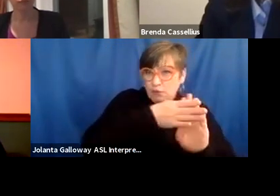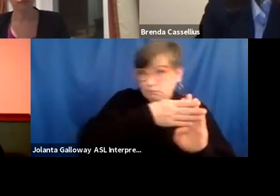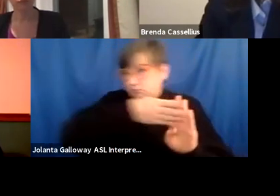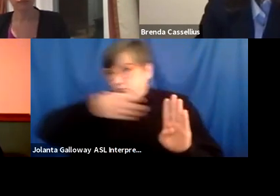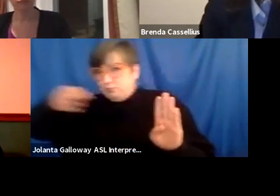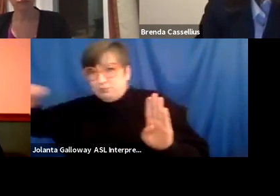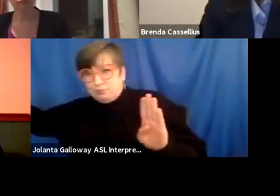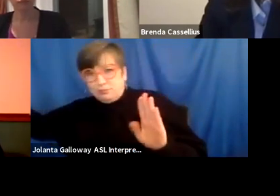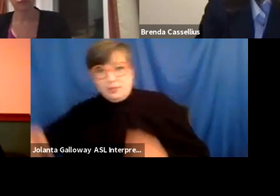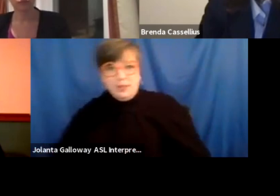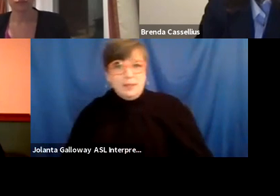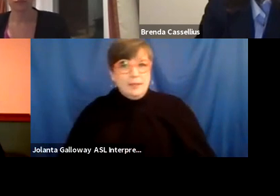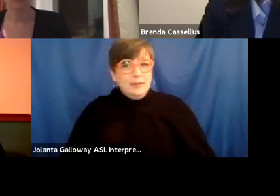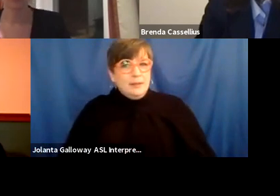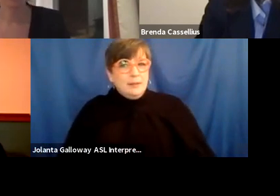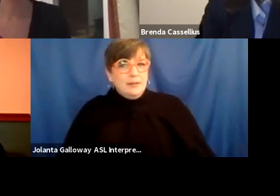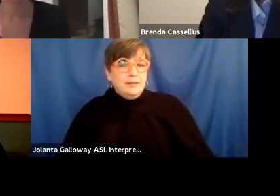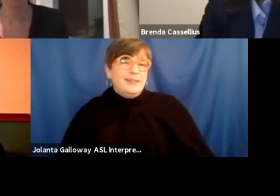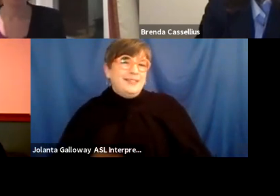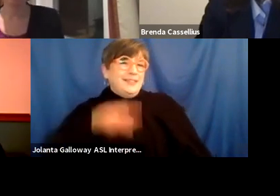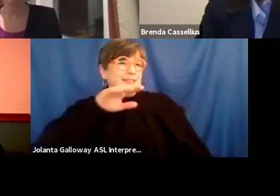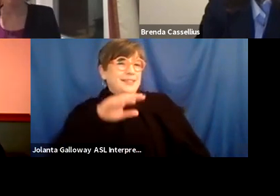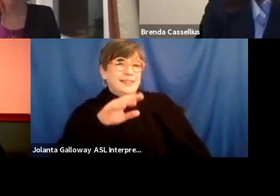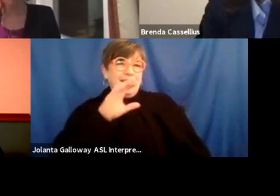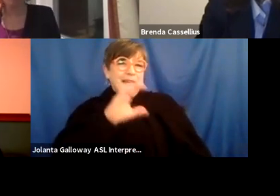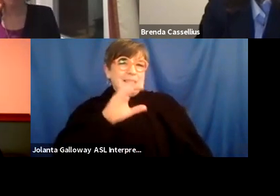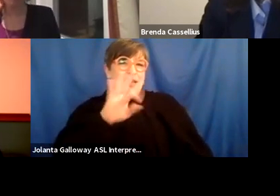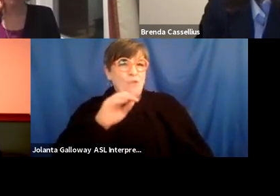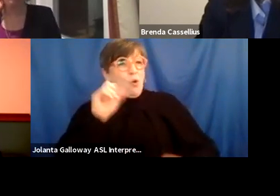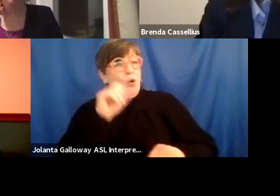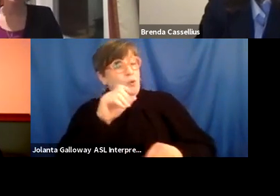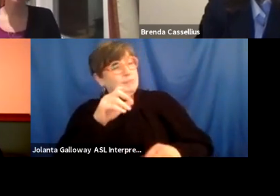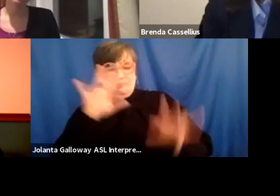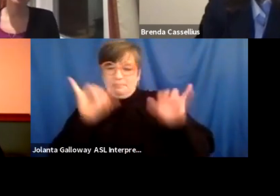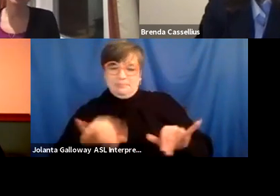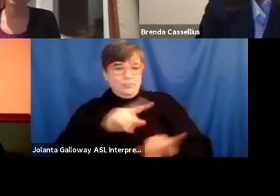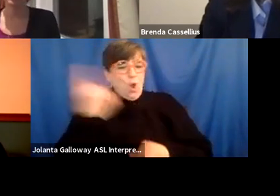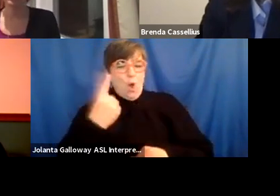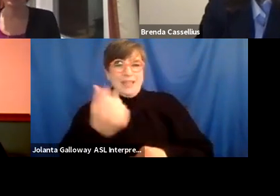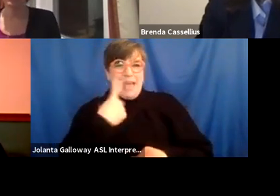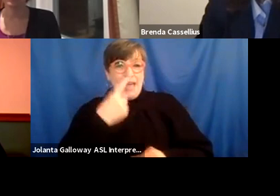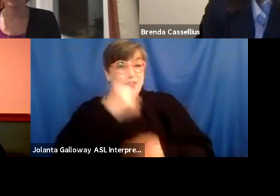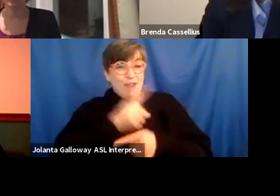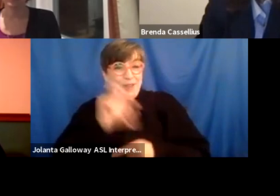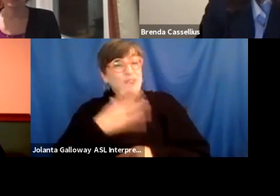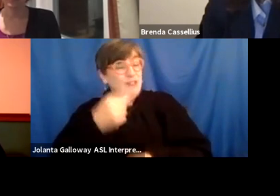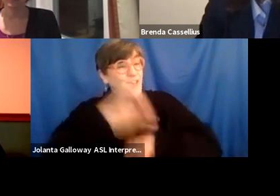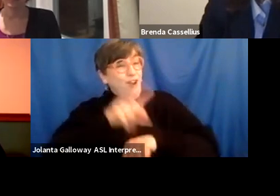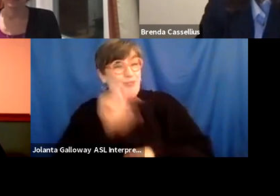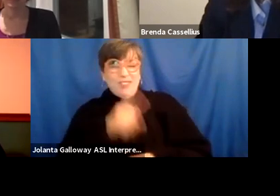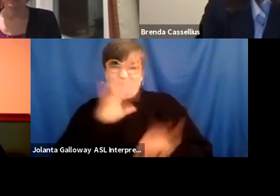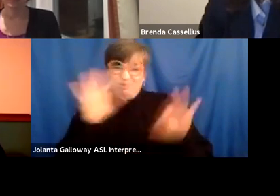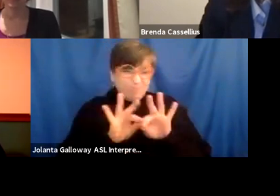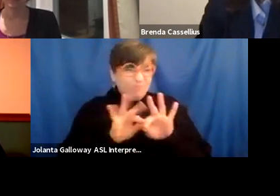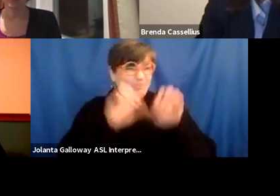As always, you continue to ask both the right questions, the hard questions. And I appreciate the opportunity to talk about this because it is critically